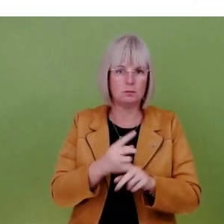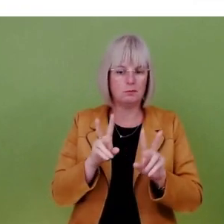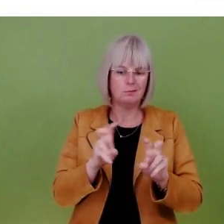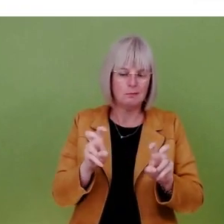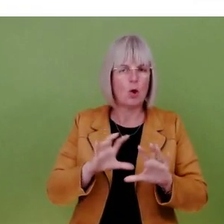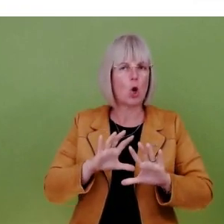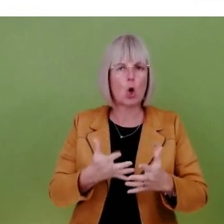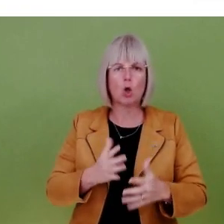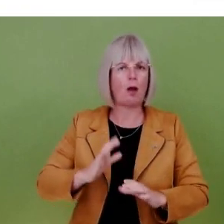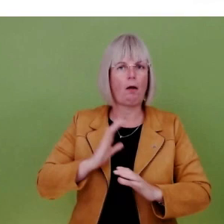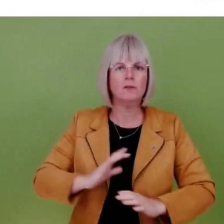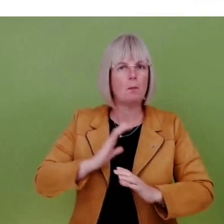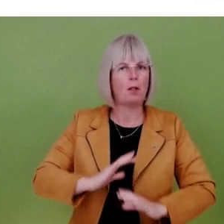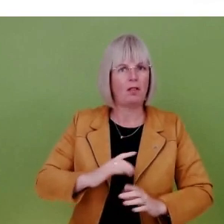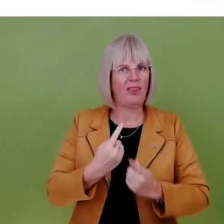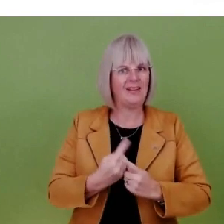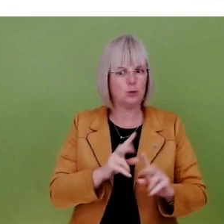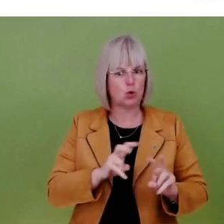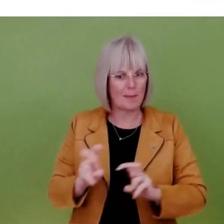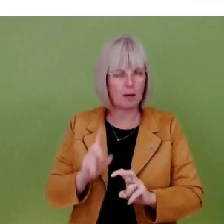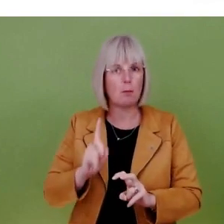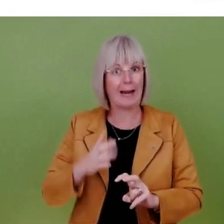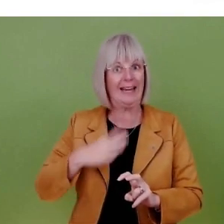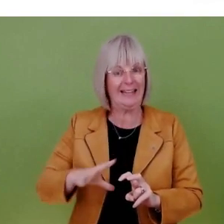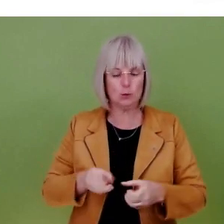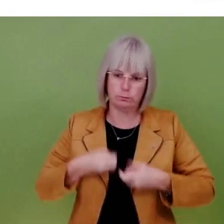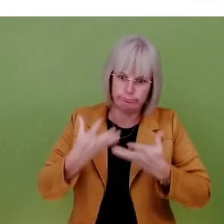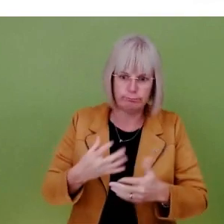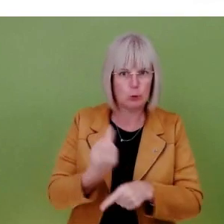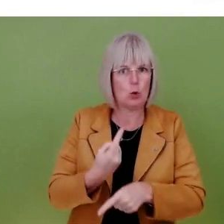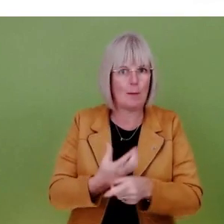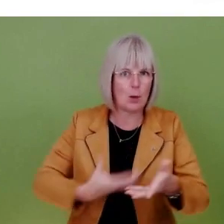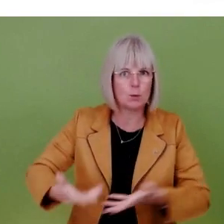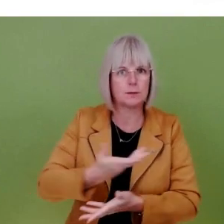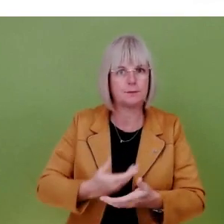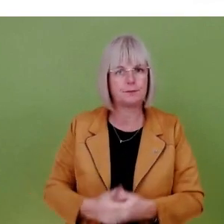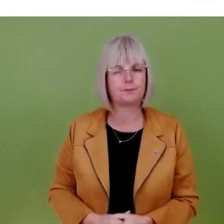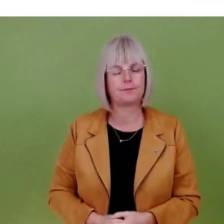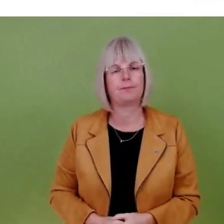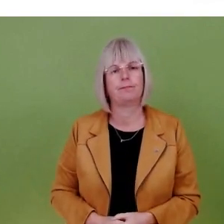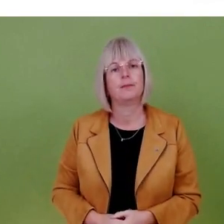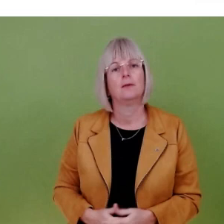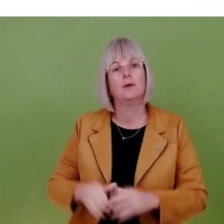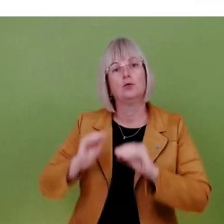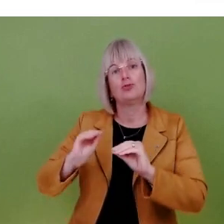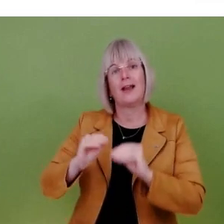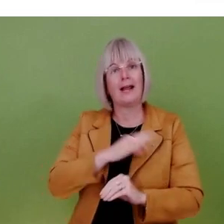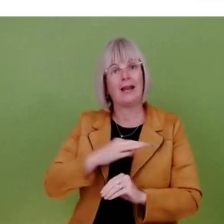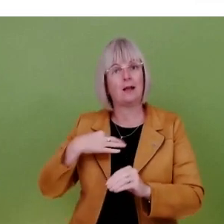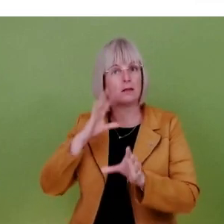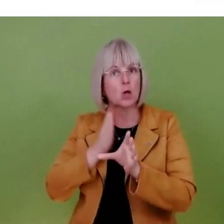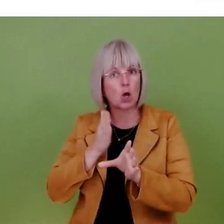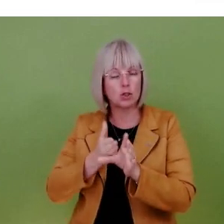Within my work, this means when we're thinking about training clinical psychologists, this means supporting academics, lecturers, as well